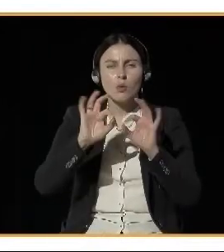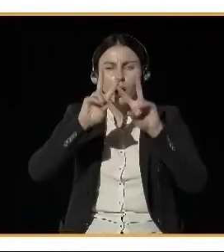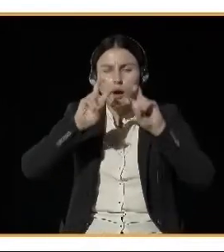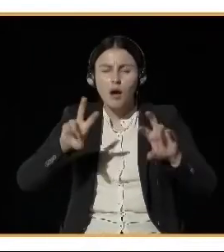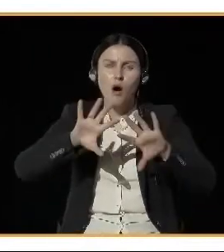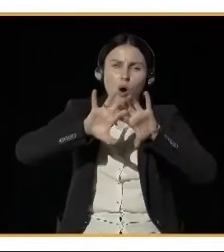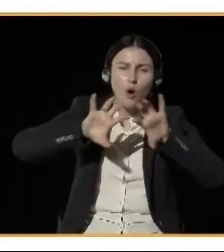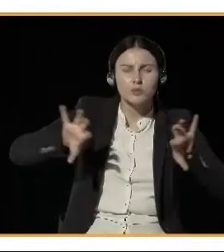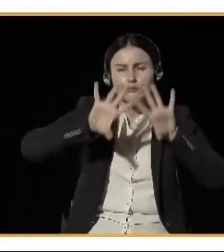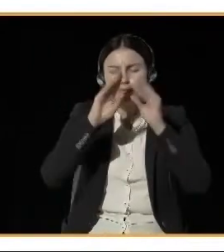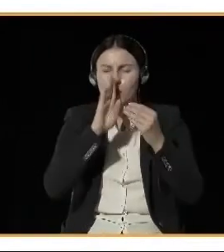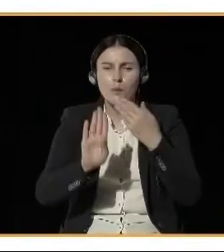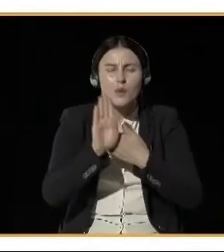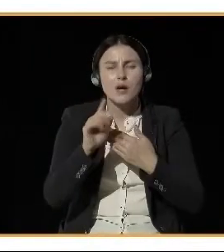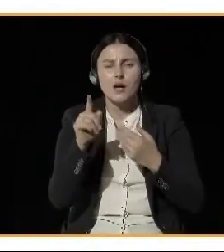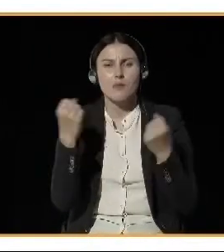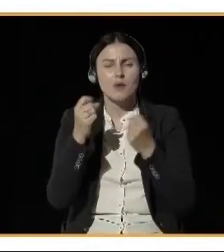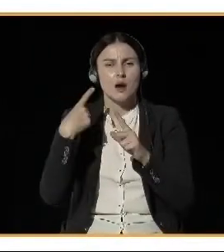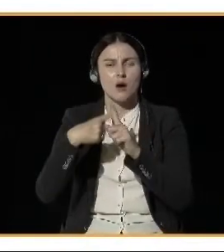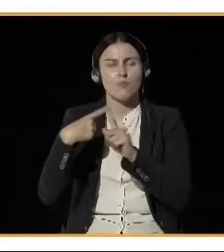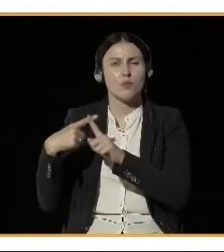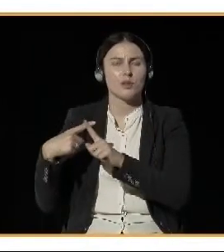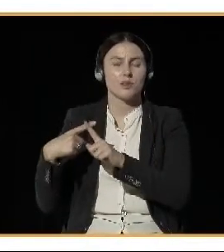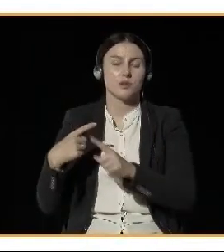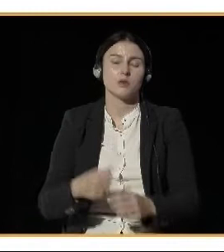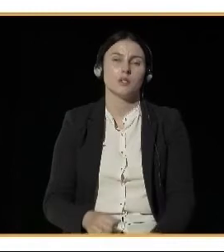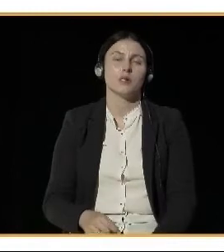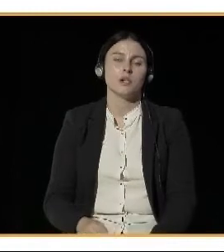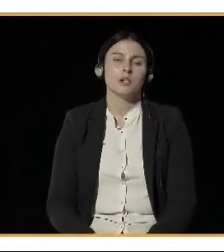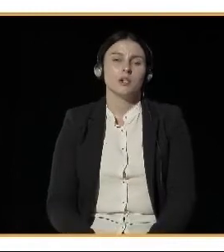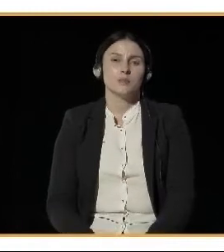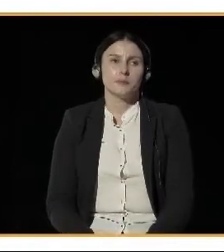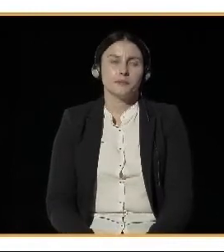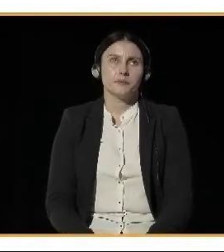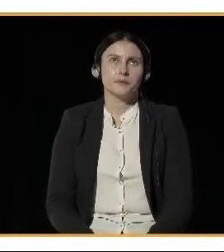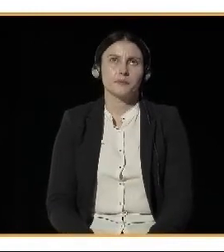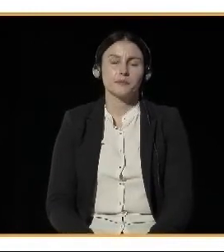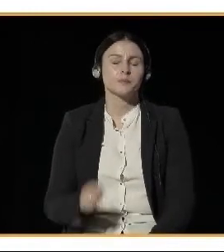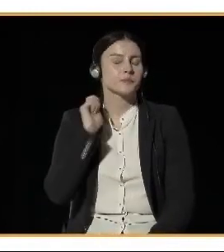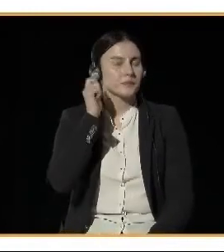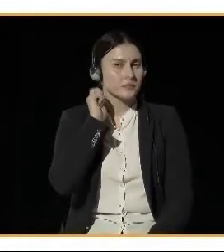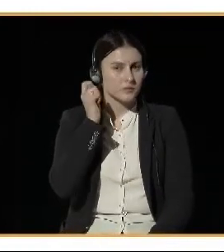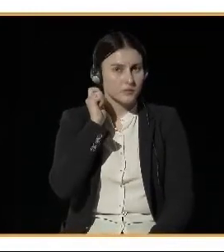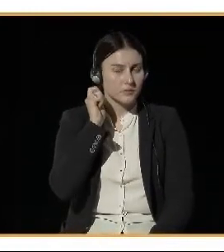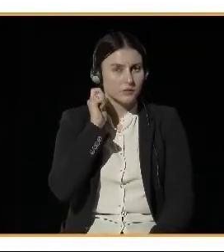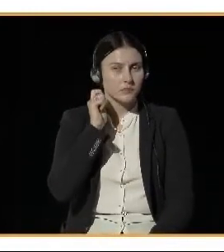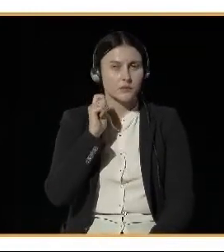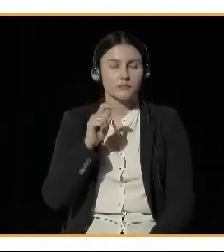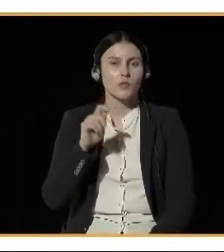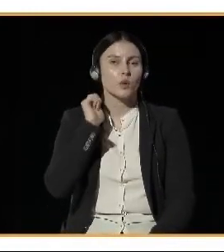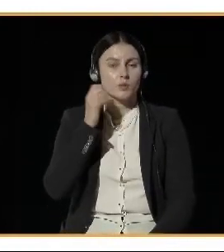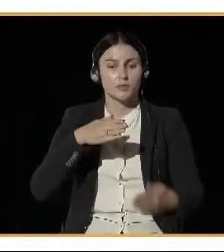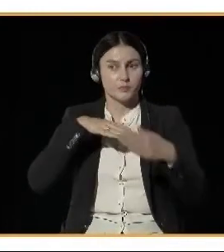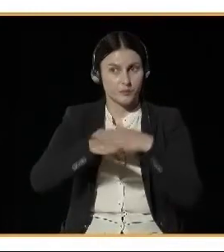working age. So women got into retirement age when they are 60 and men 65